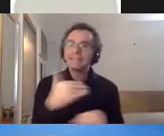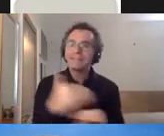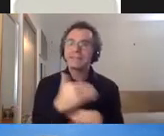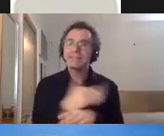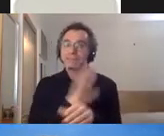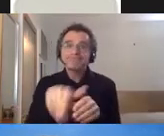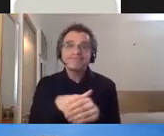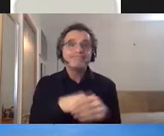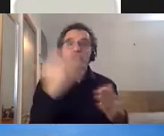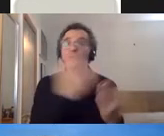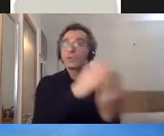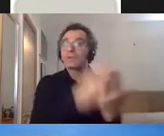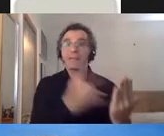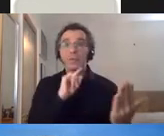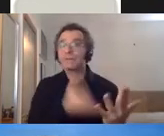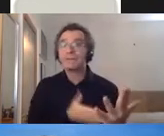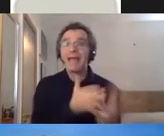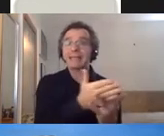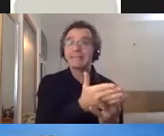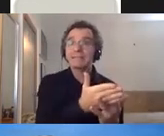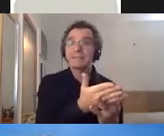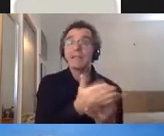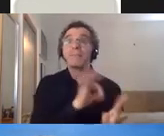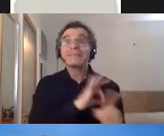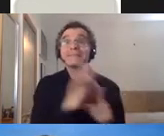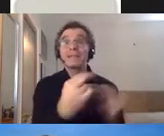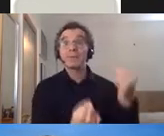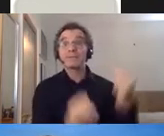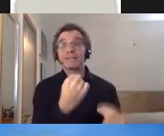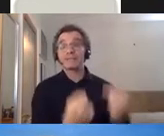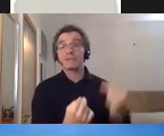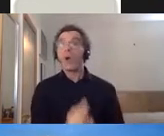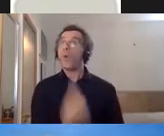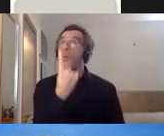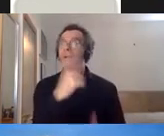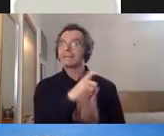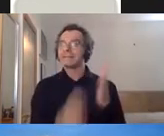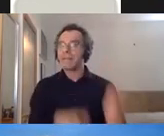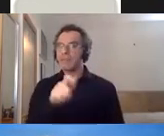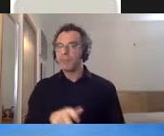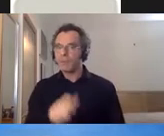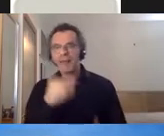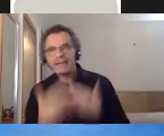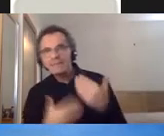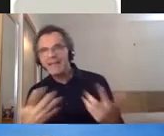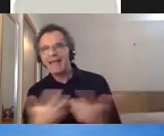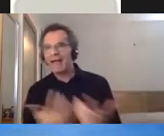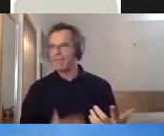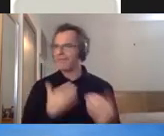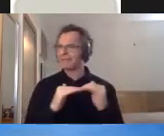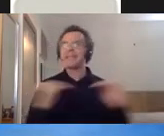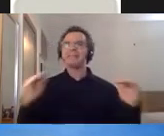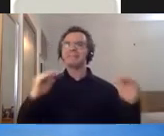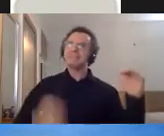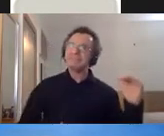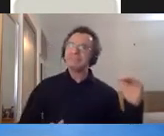curriculum, particularly when it came to assessments. One disabled pupil explained how he was at a disadvantage during